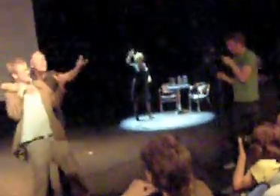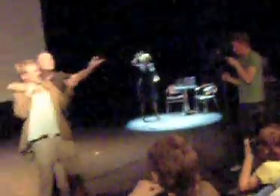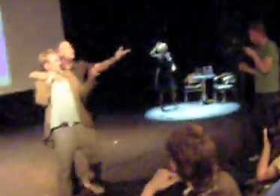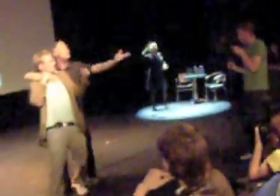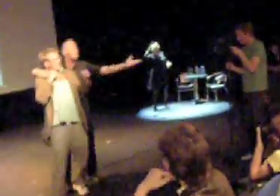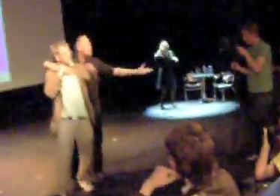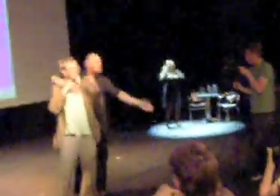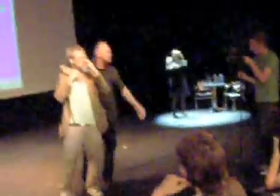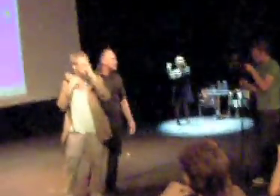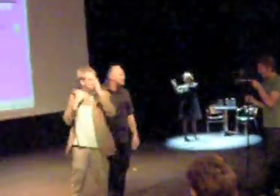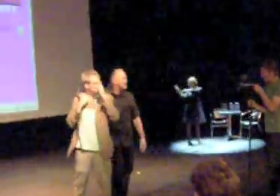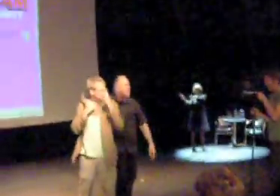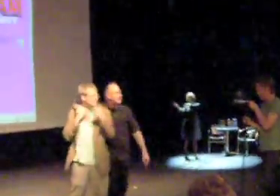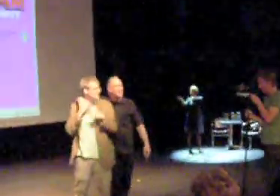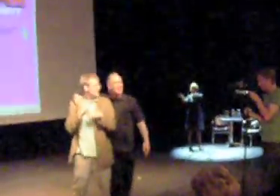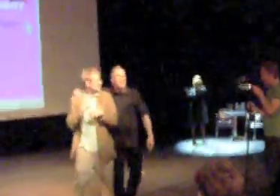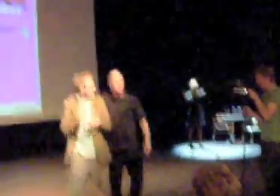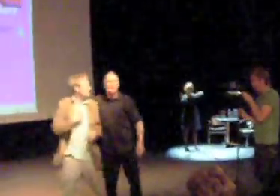taking in the view,